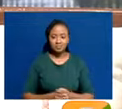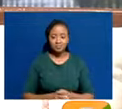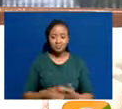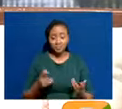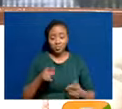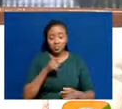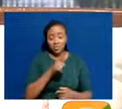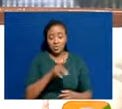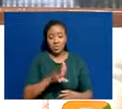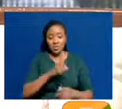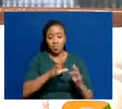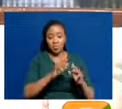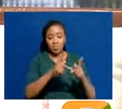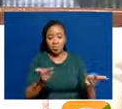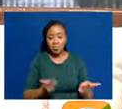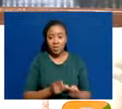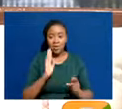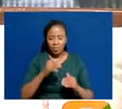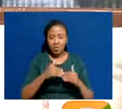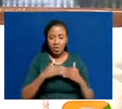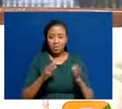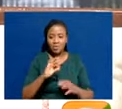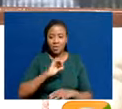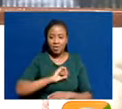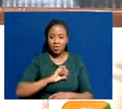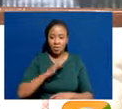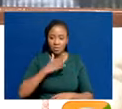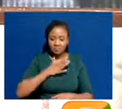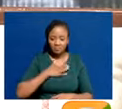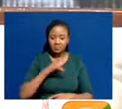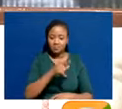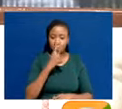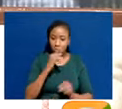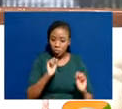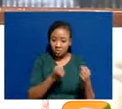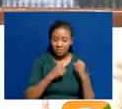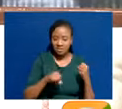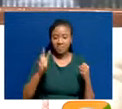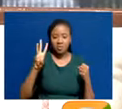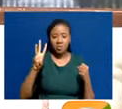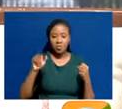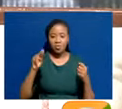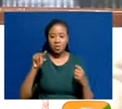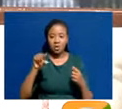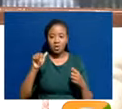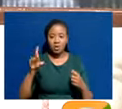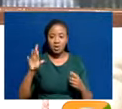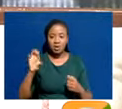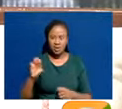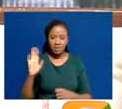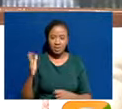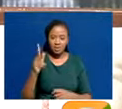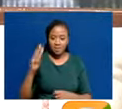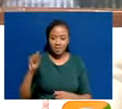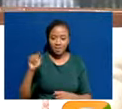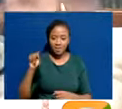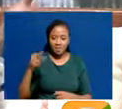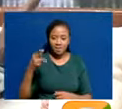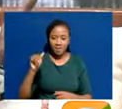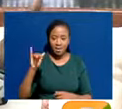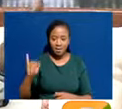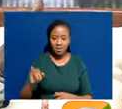Park is going to be open. It belongs to us. It was saved by Wangari Maathai. I apologize that the works took long. They're not under me. They're